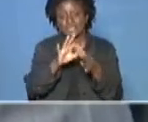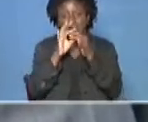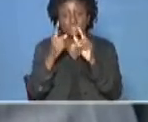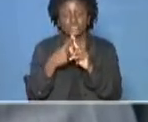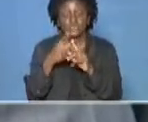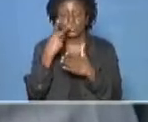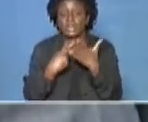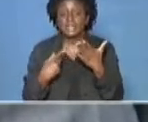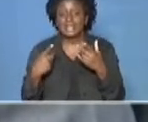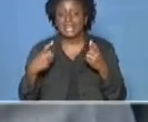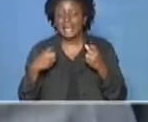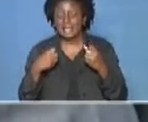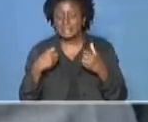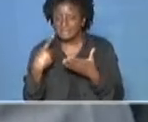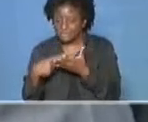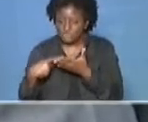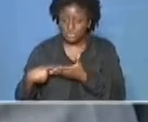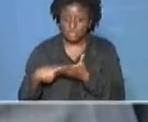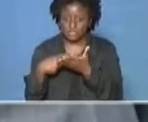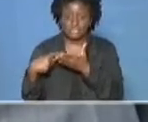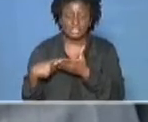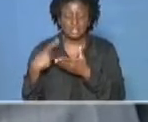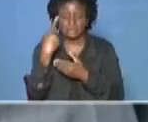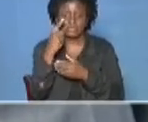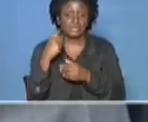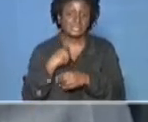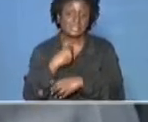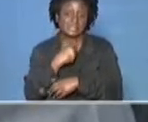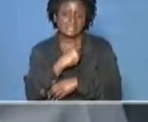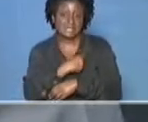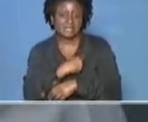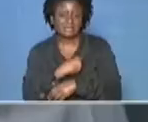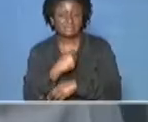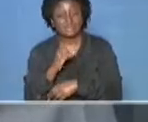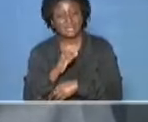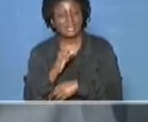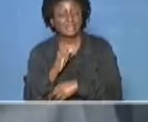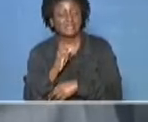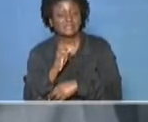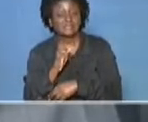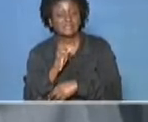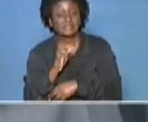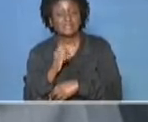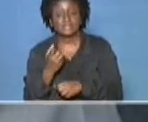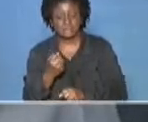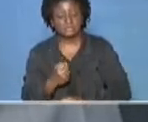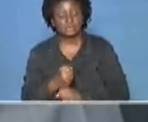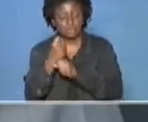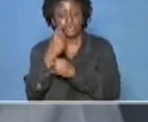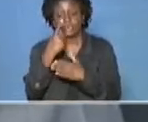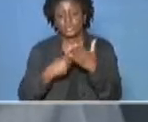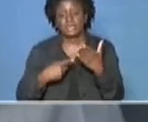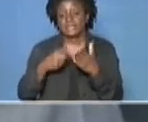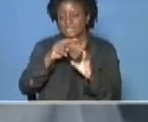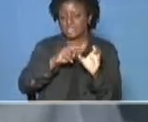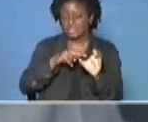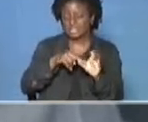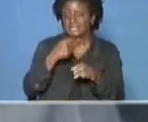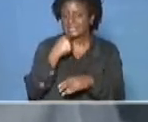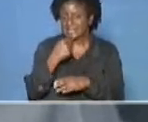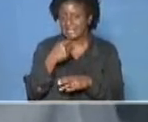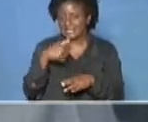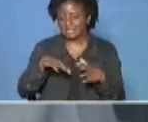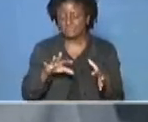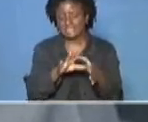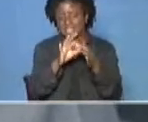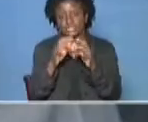has been negotiated for the staff. I do piggyback on what the chair would have indicated in relation